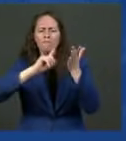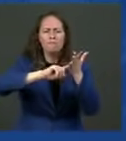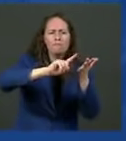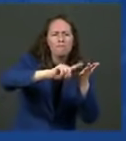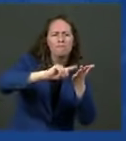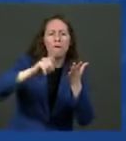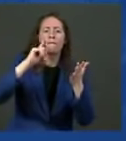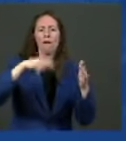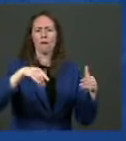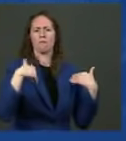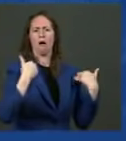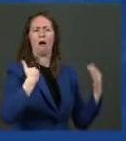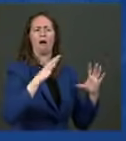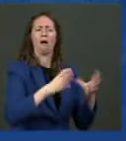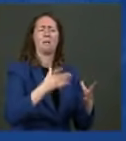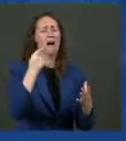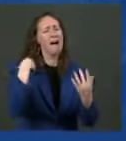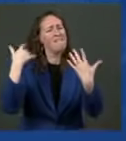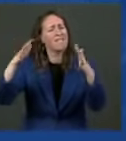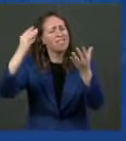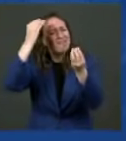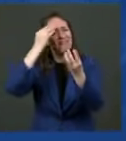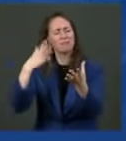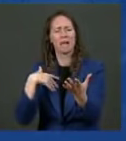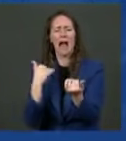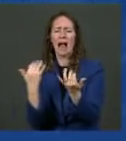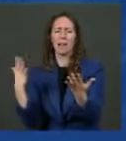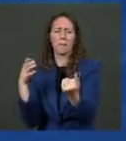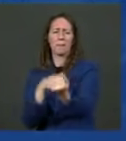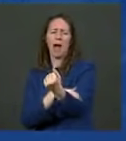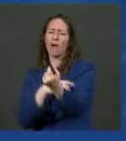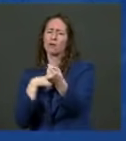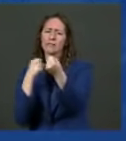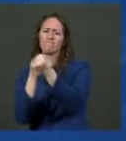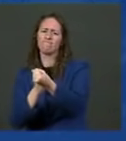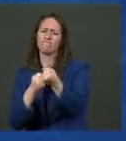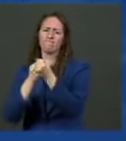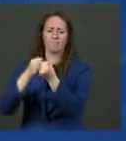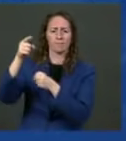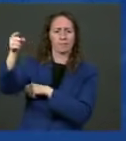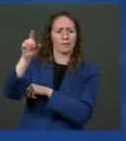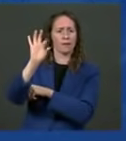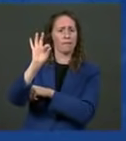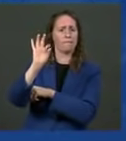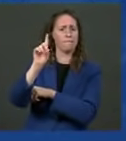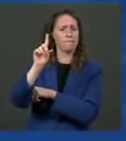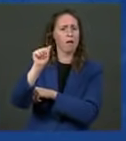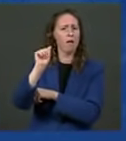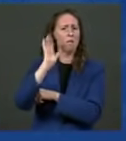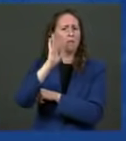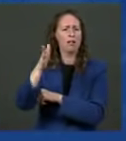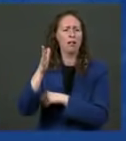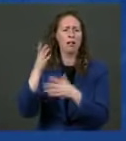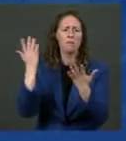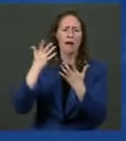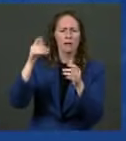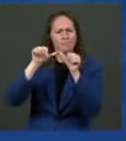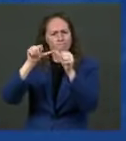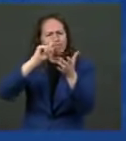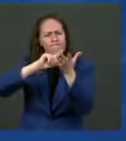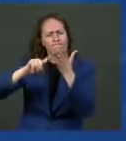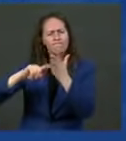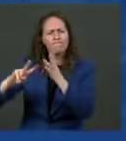everything within my power to support the Food and Drug Administration, the FDA, on its ongoing efforts to do the